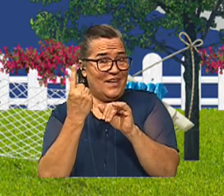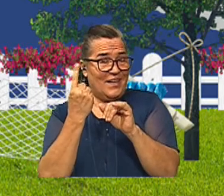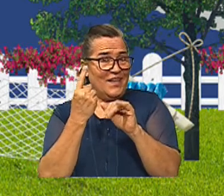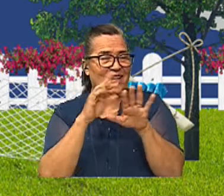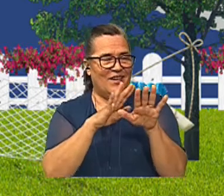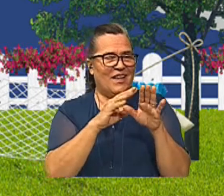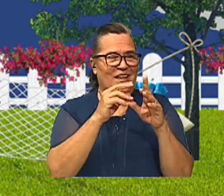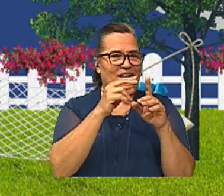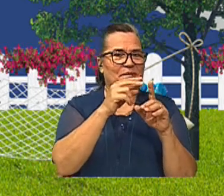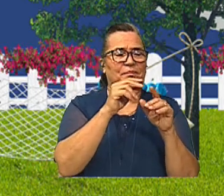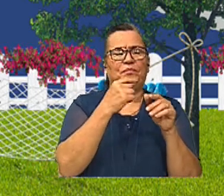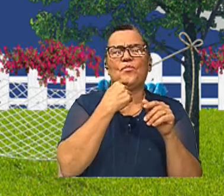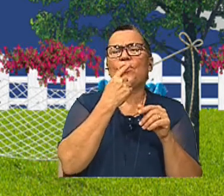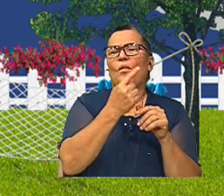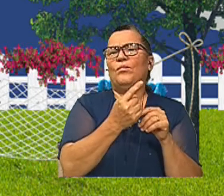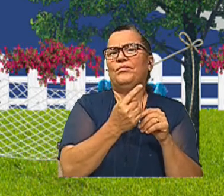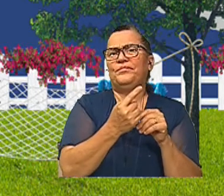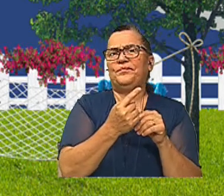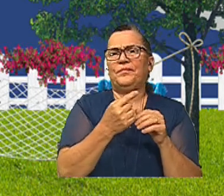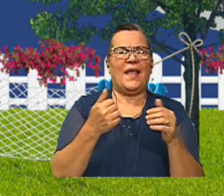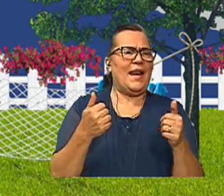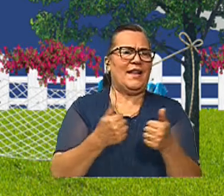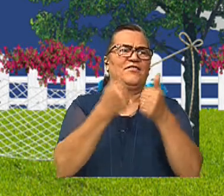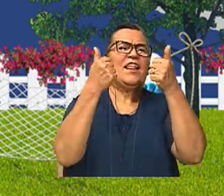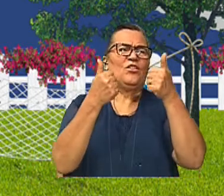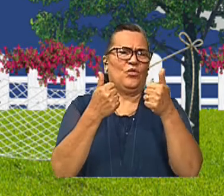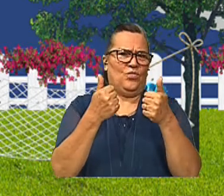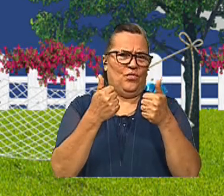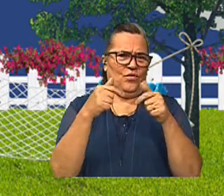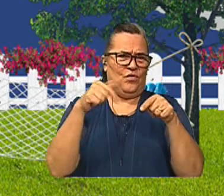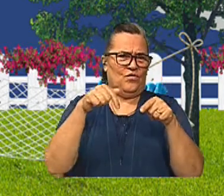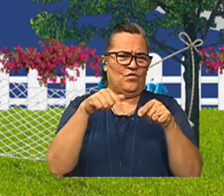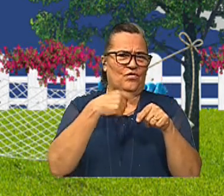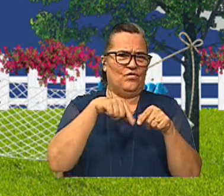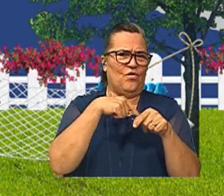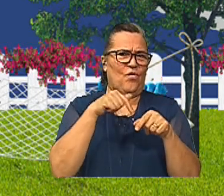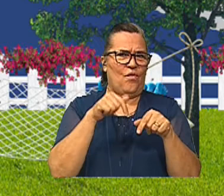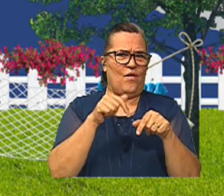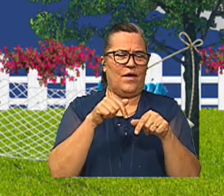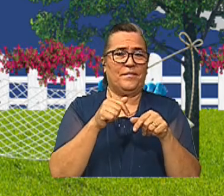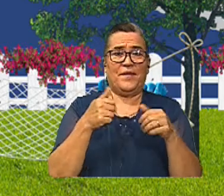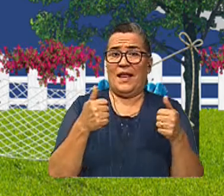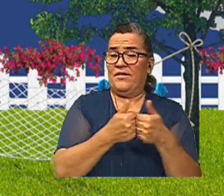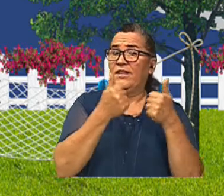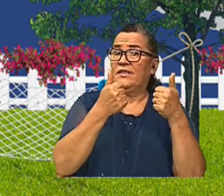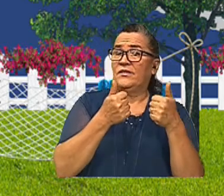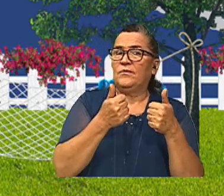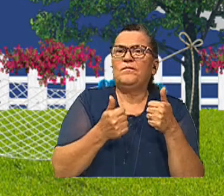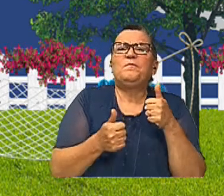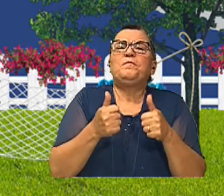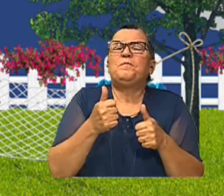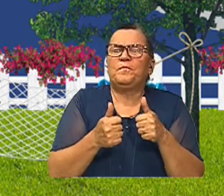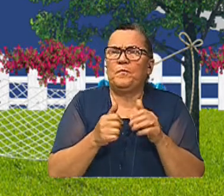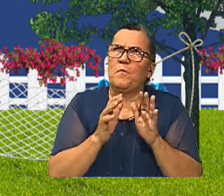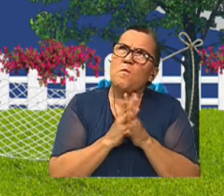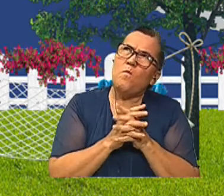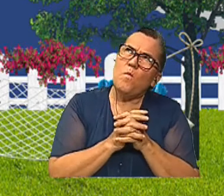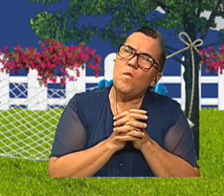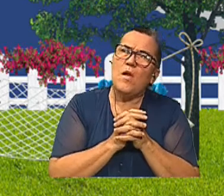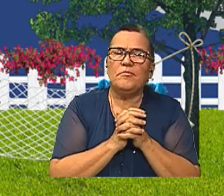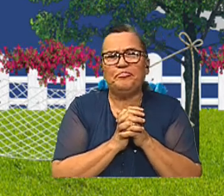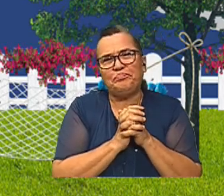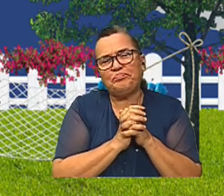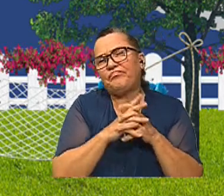going to mention the challenge we have today, right? The challenge will be, okay,